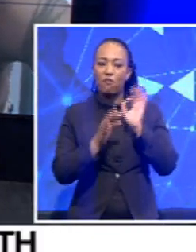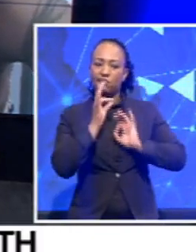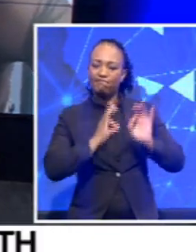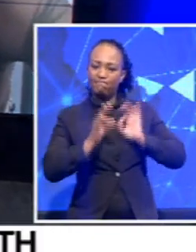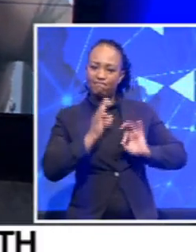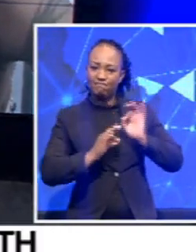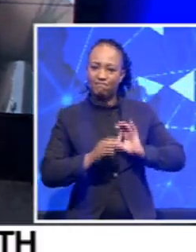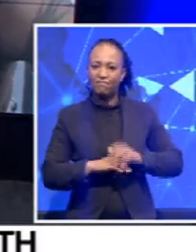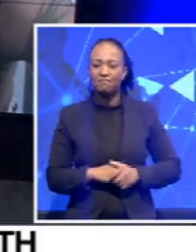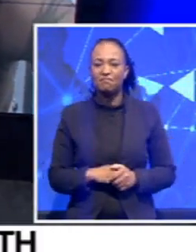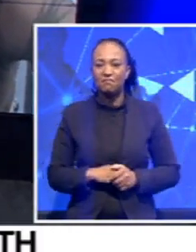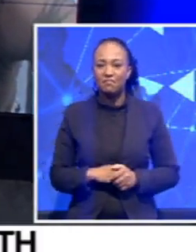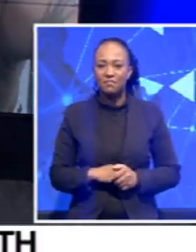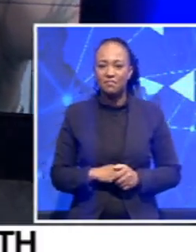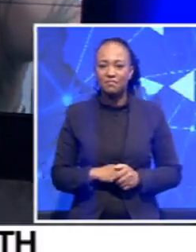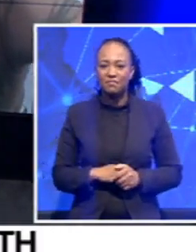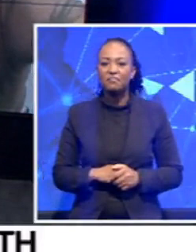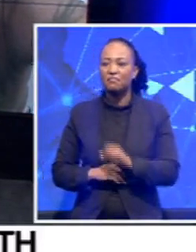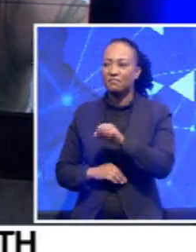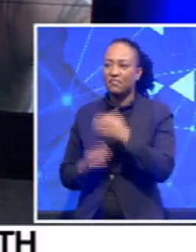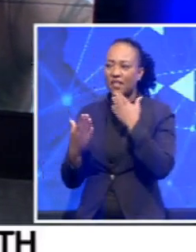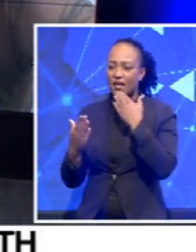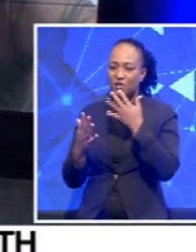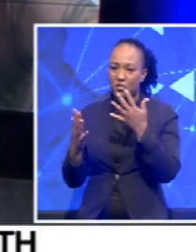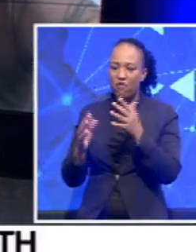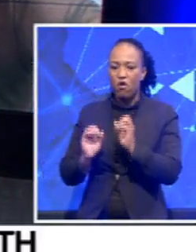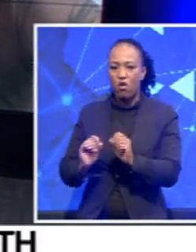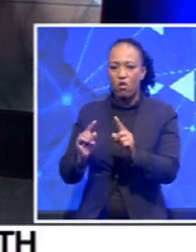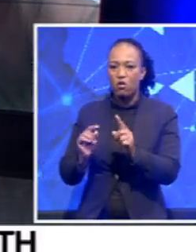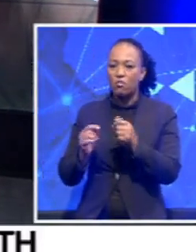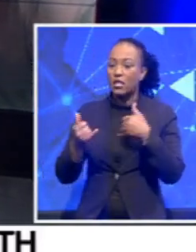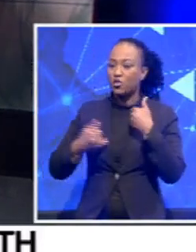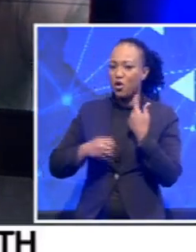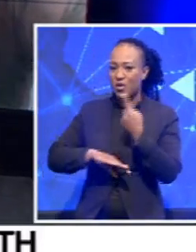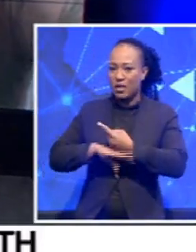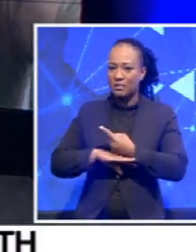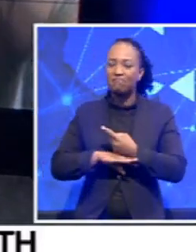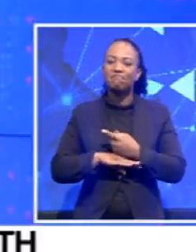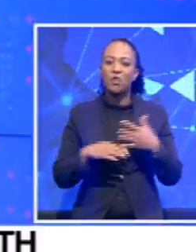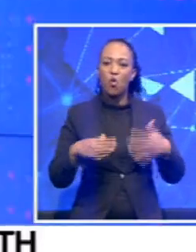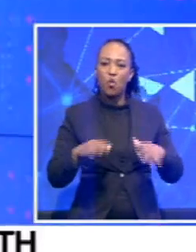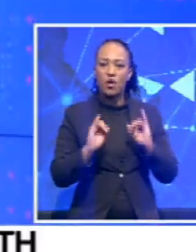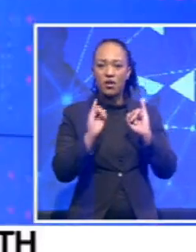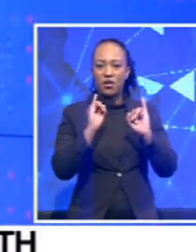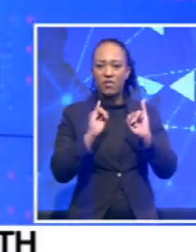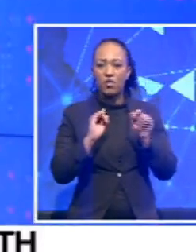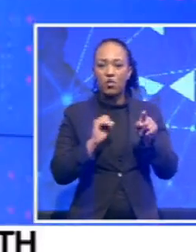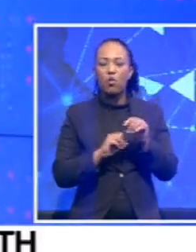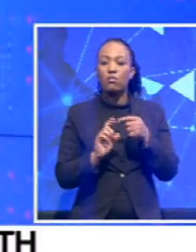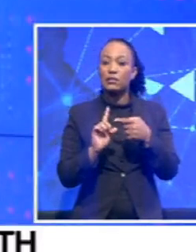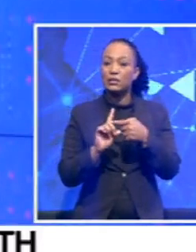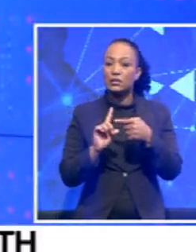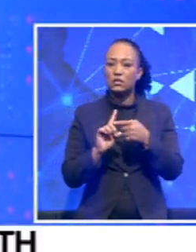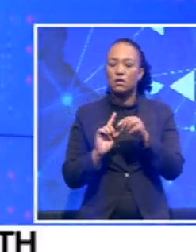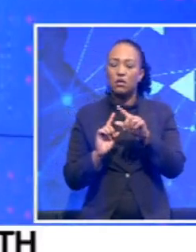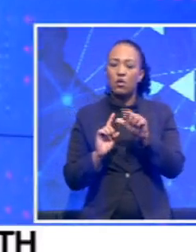us this morning. Yeah, thank you so much for the opportunity. Have a lovely day. Really wonderful interview. Lauren Besten,